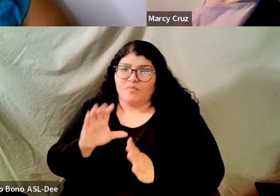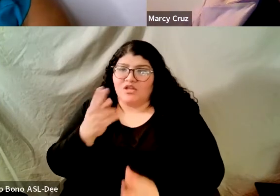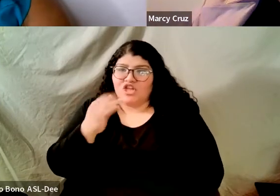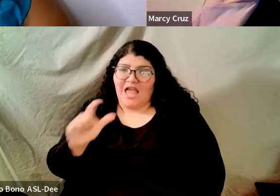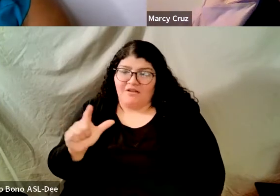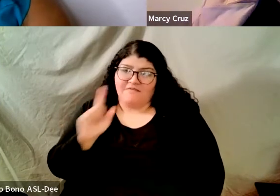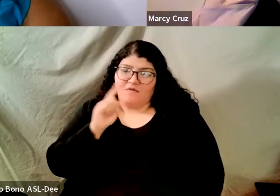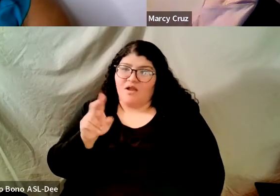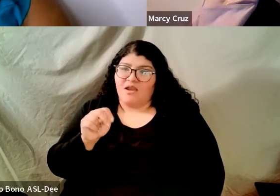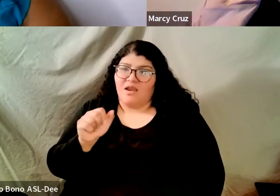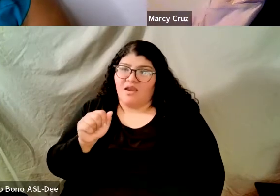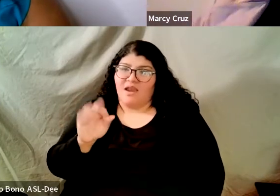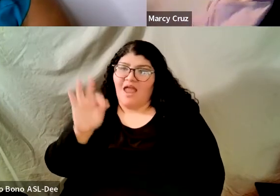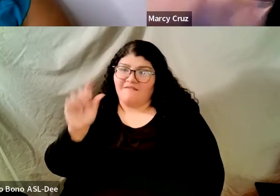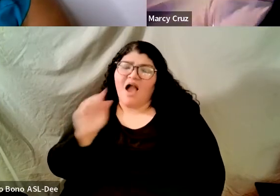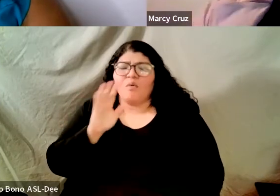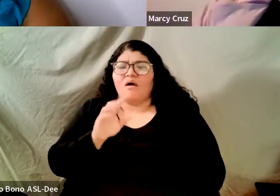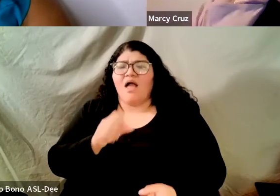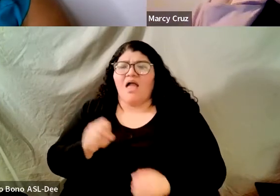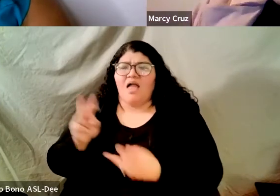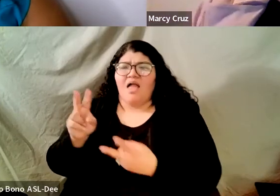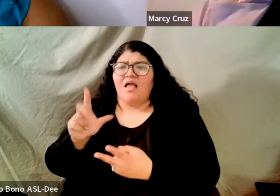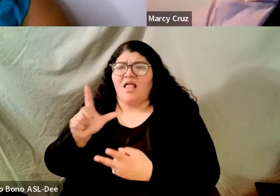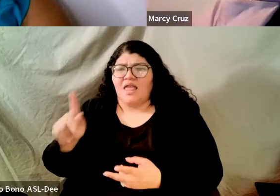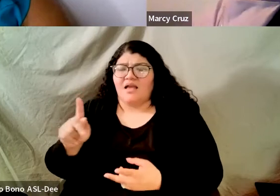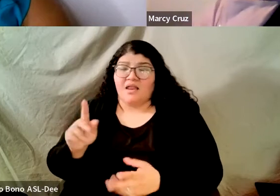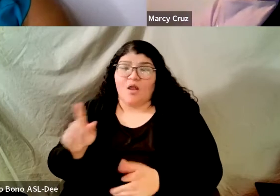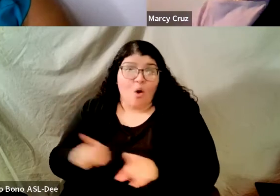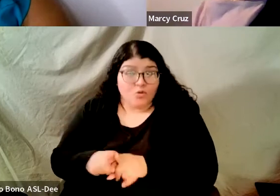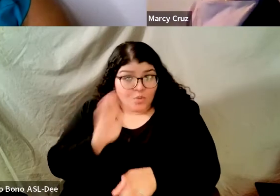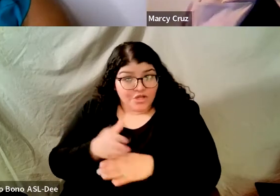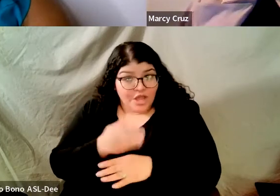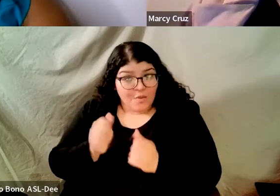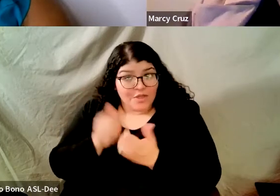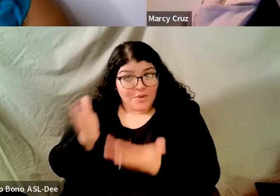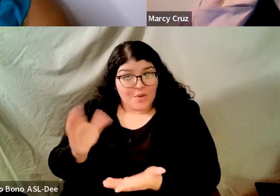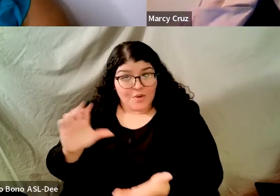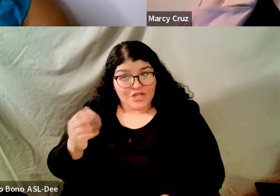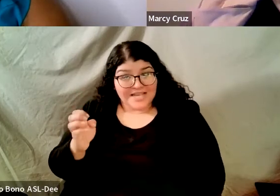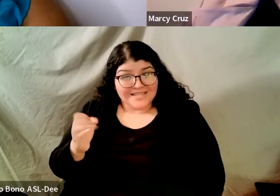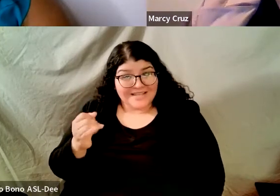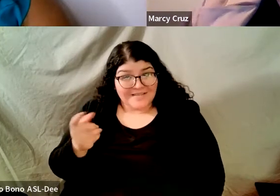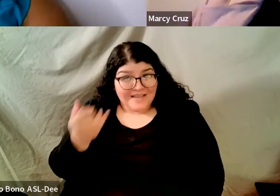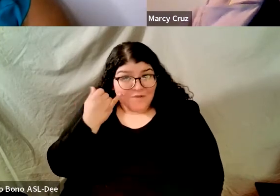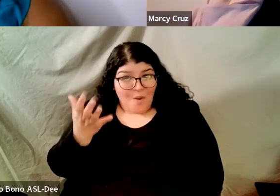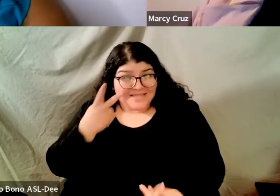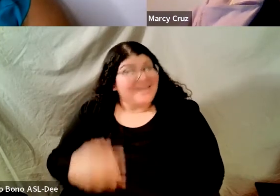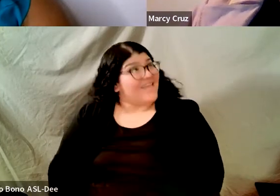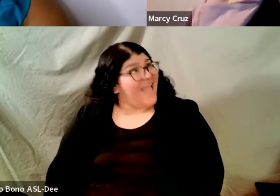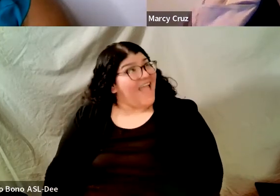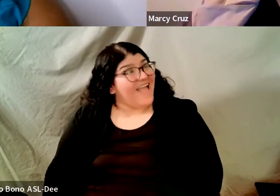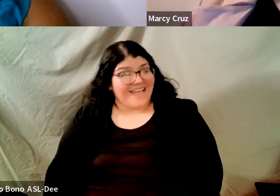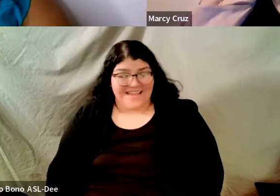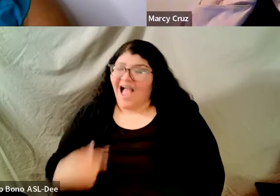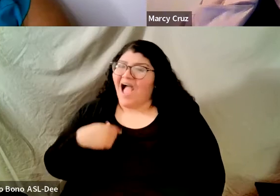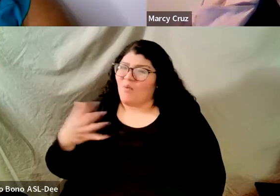my links to my lookbooks, and I'll definitely share with you too, Chenese, if you would like to see them. Yeah. And so I've been thinking about doing one again, actually,